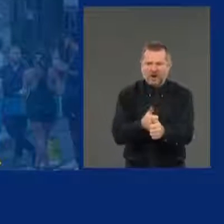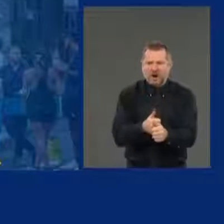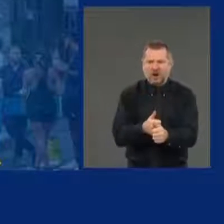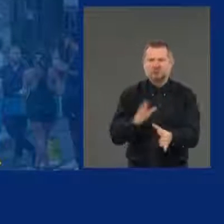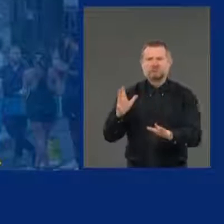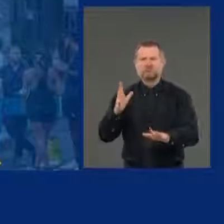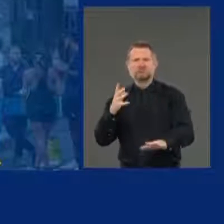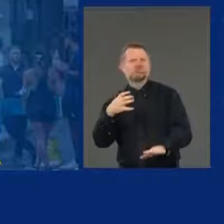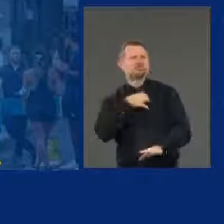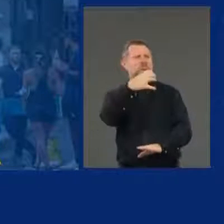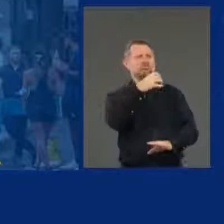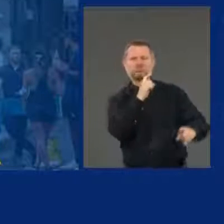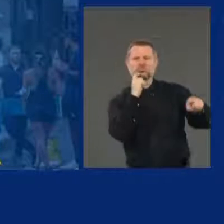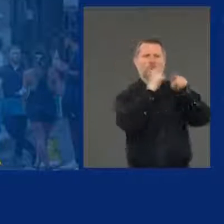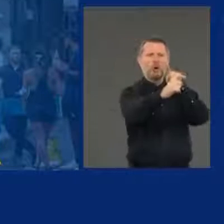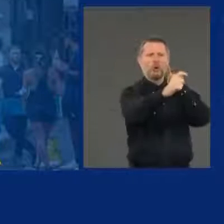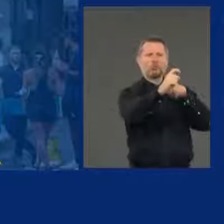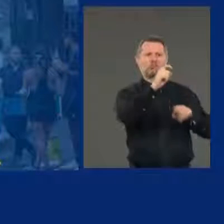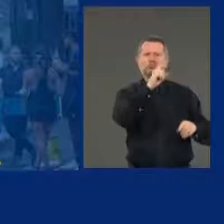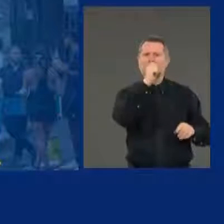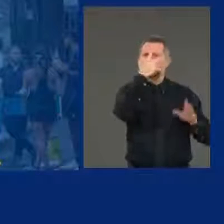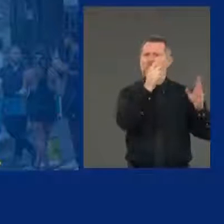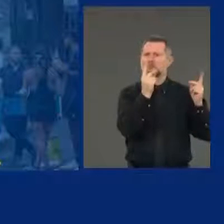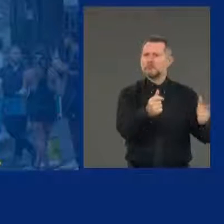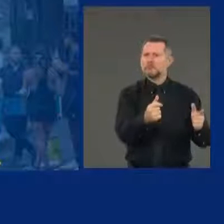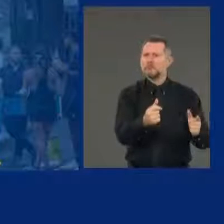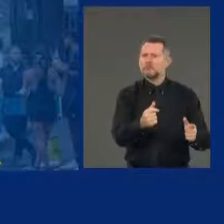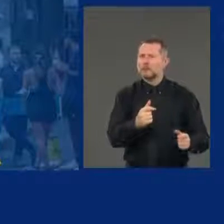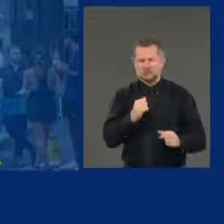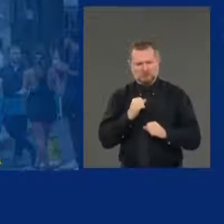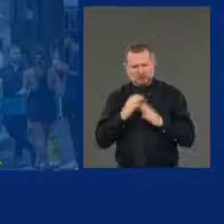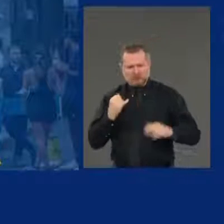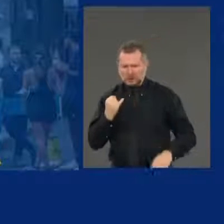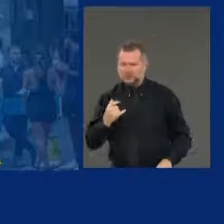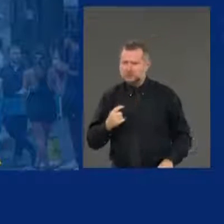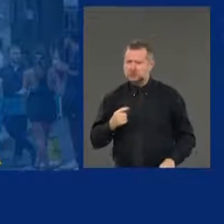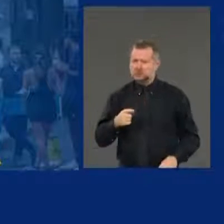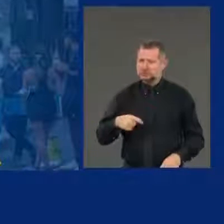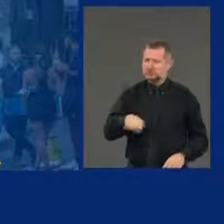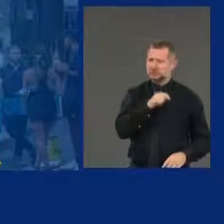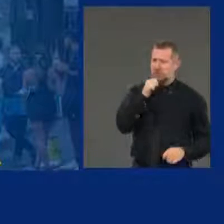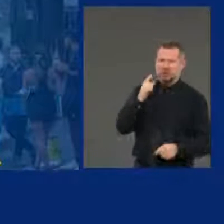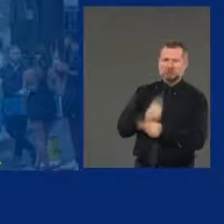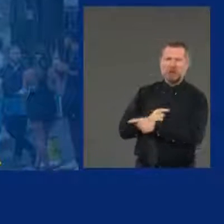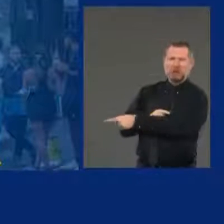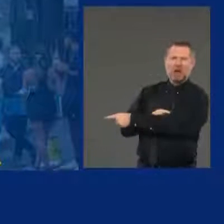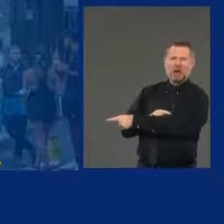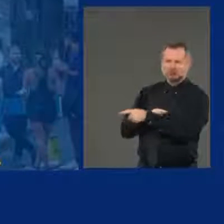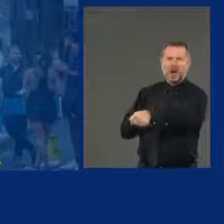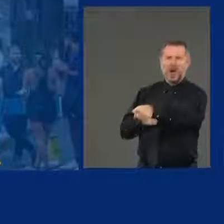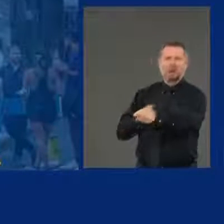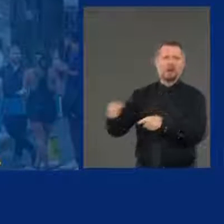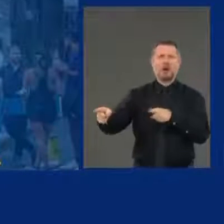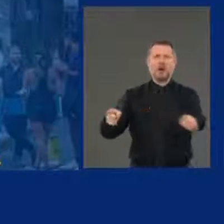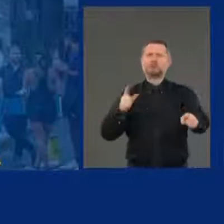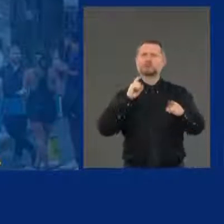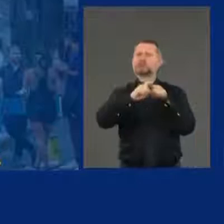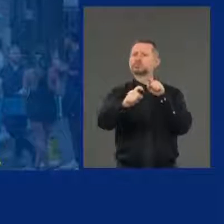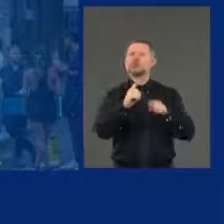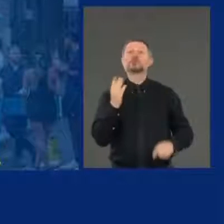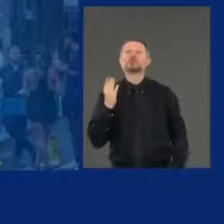back and write a letter or call registering the complaint. You know why? They're afraid for